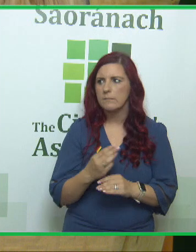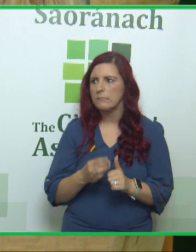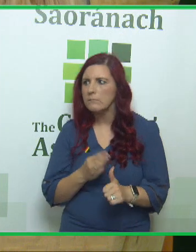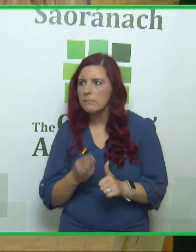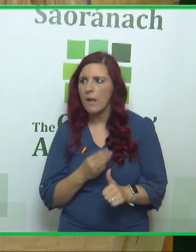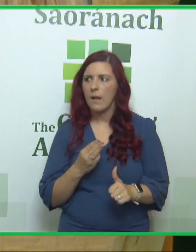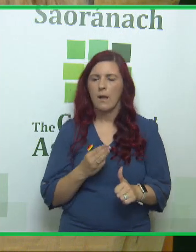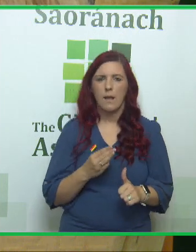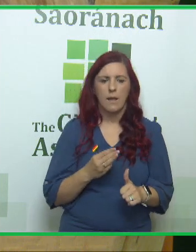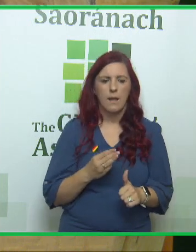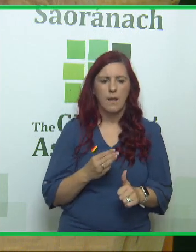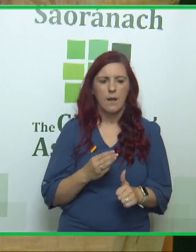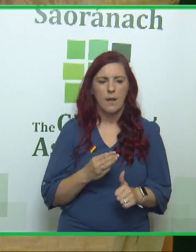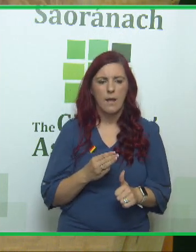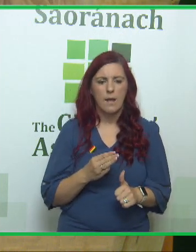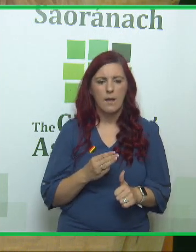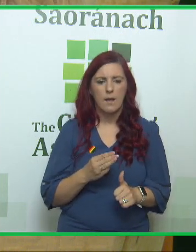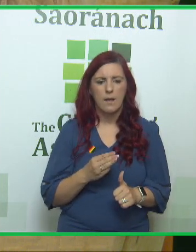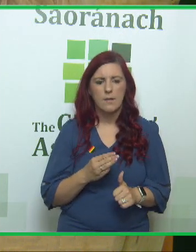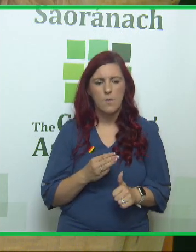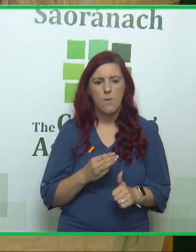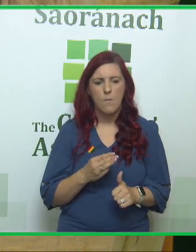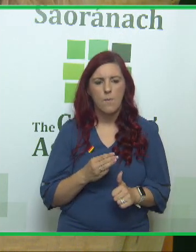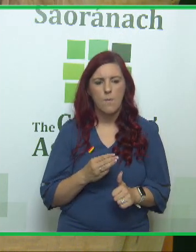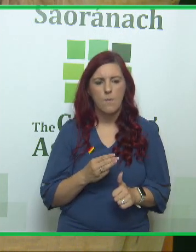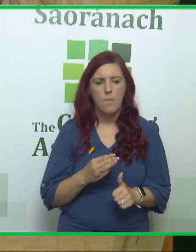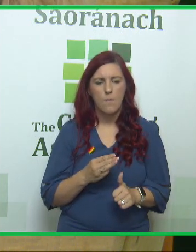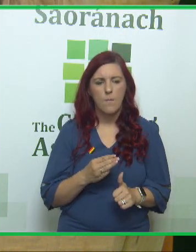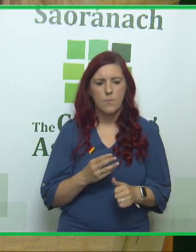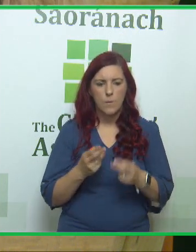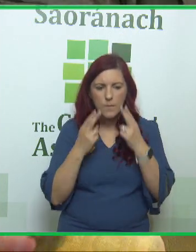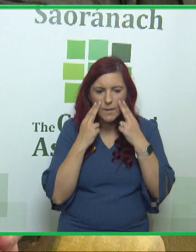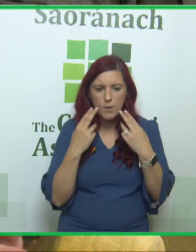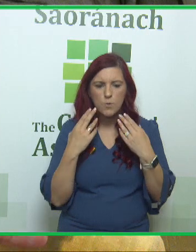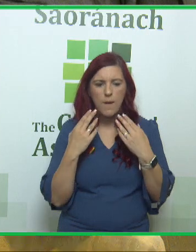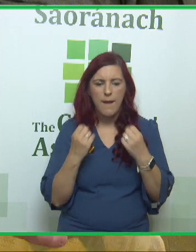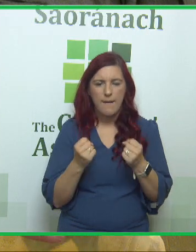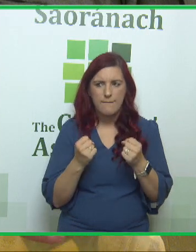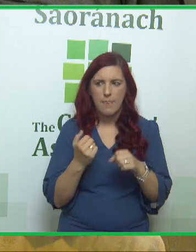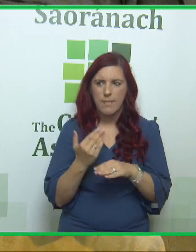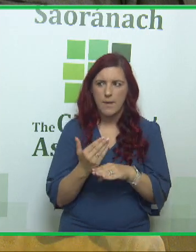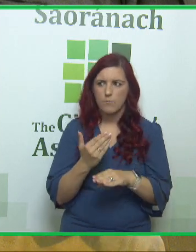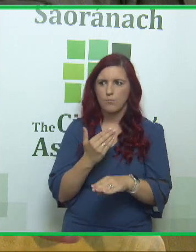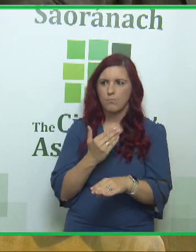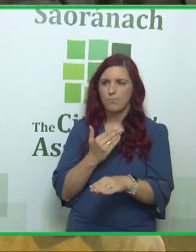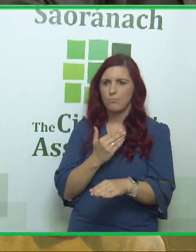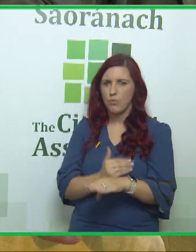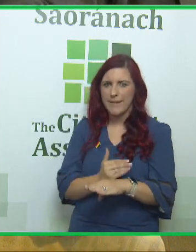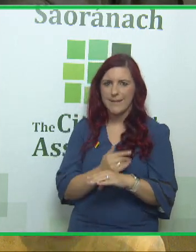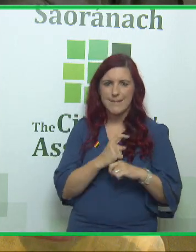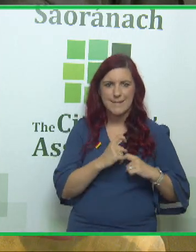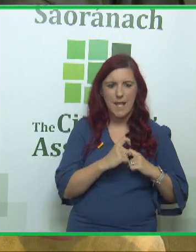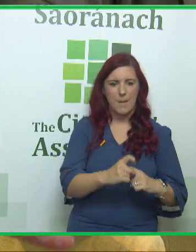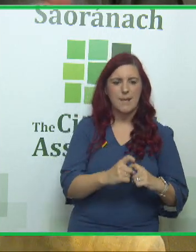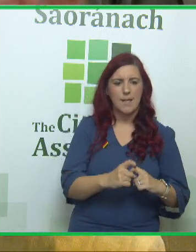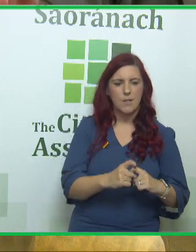epidemic. I think there has to be that kind of stabilisation